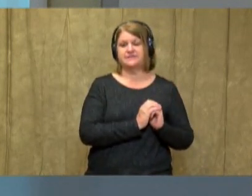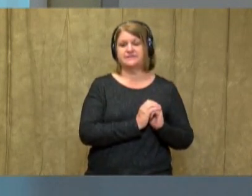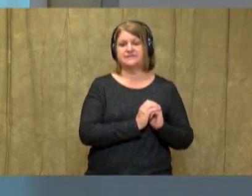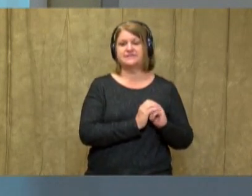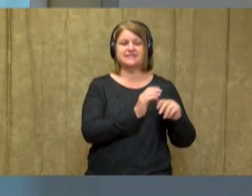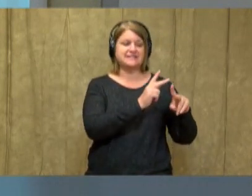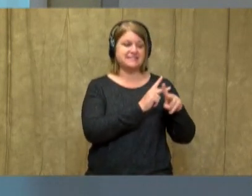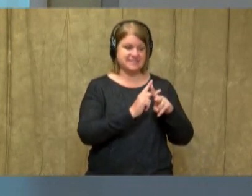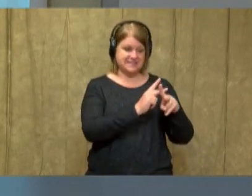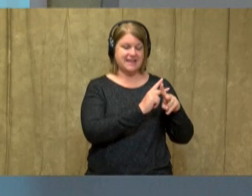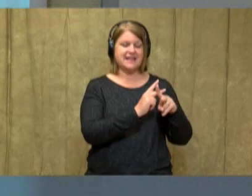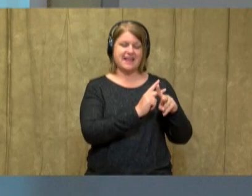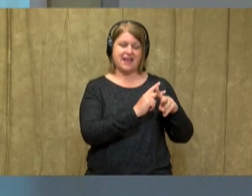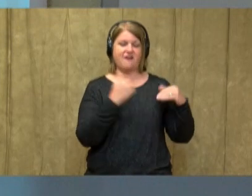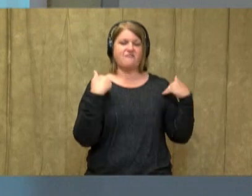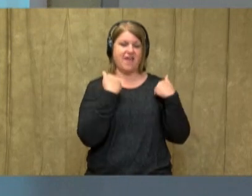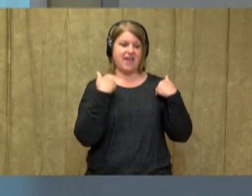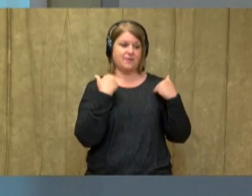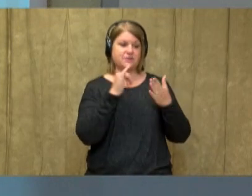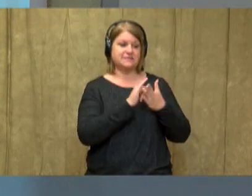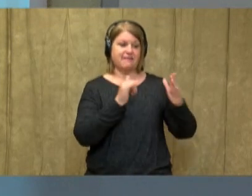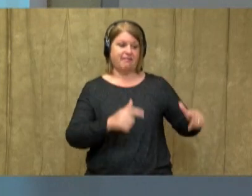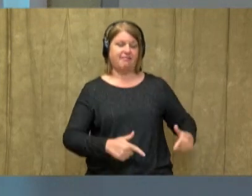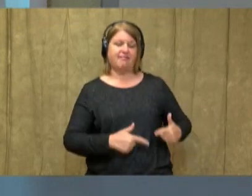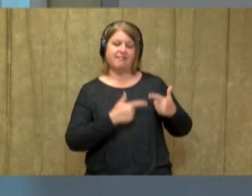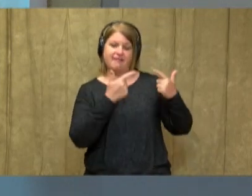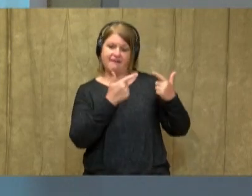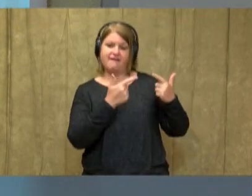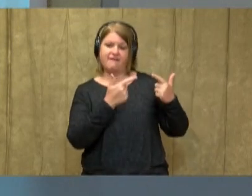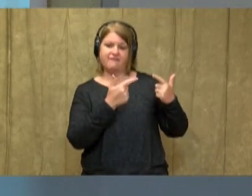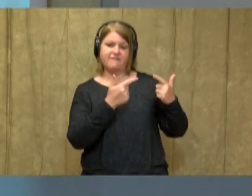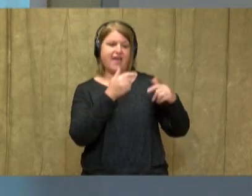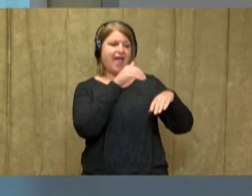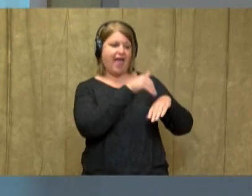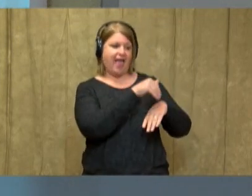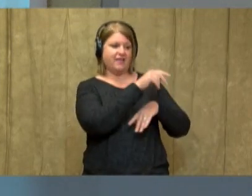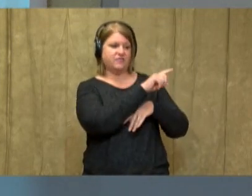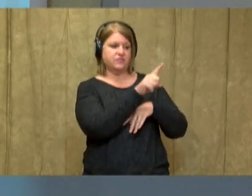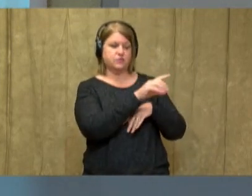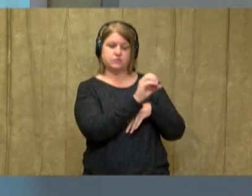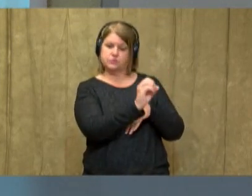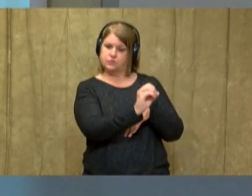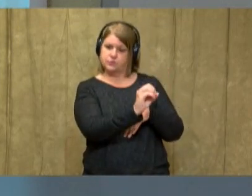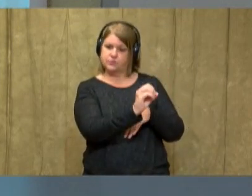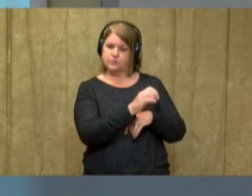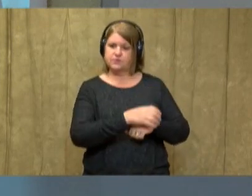zookeepers take care of the animals that live at the zoo.